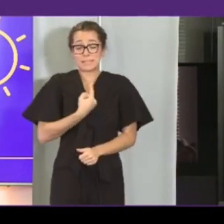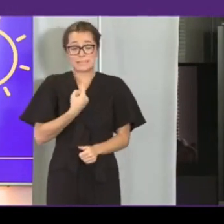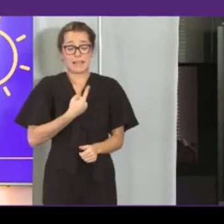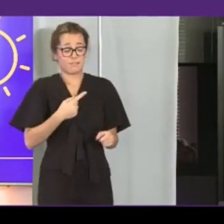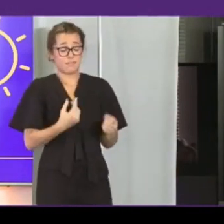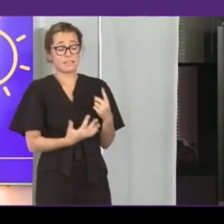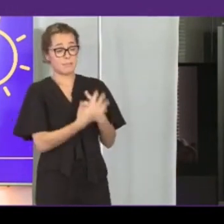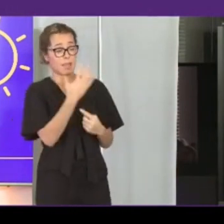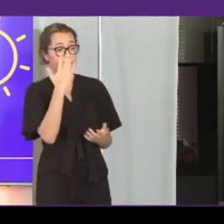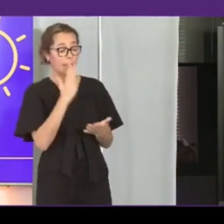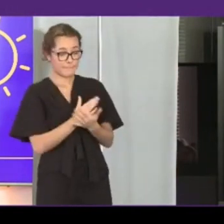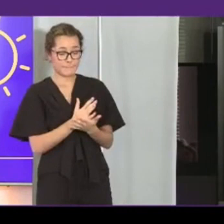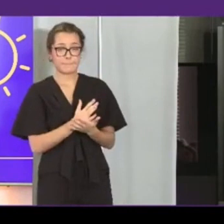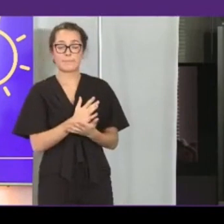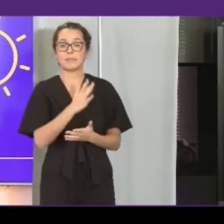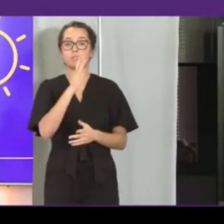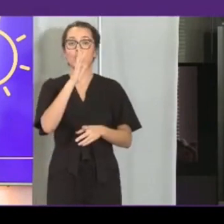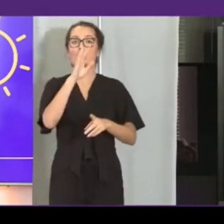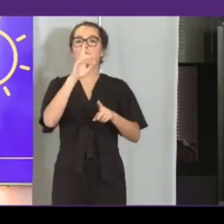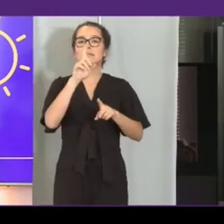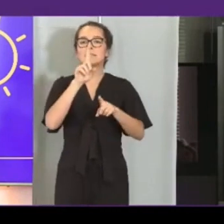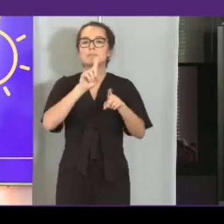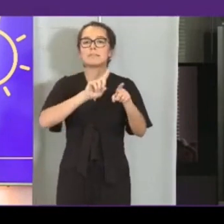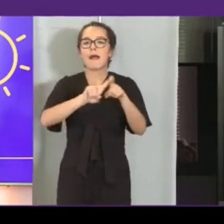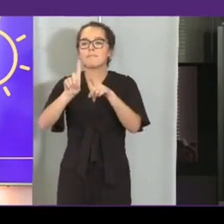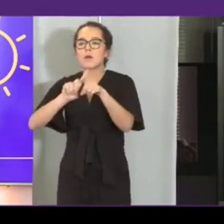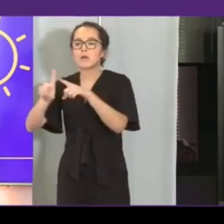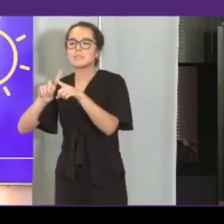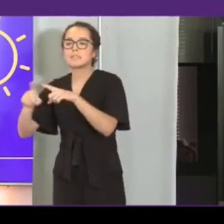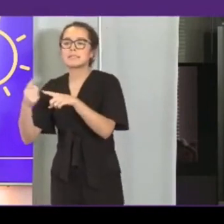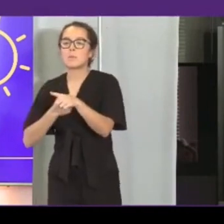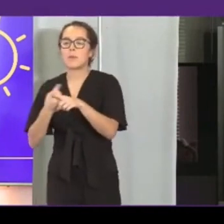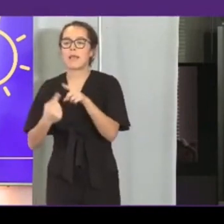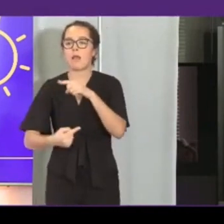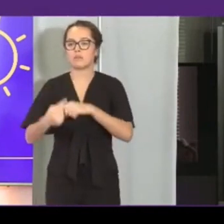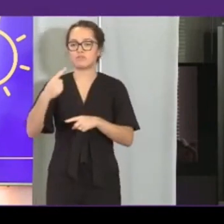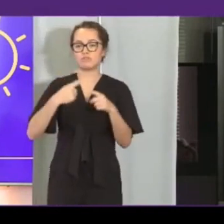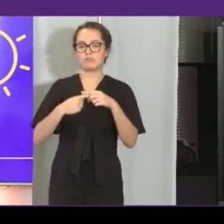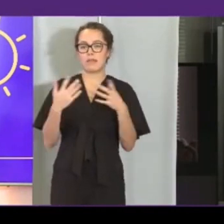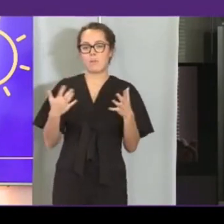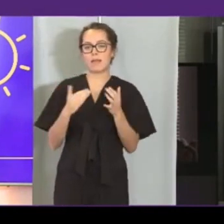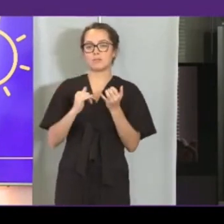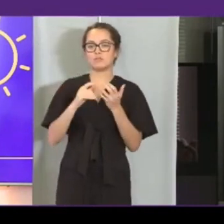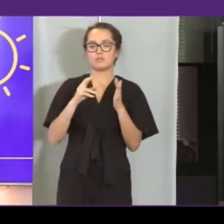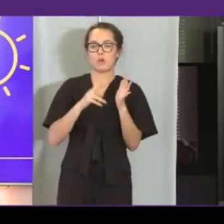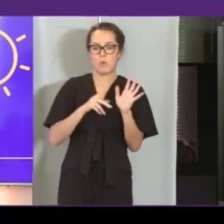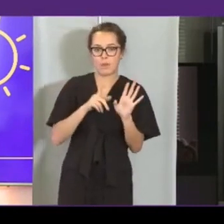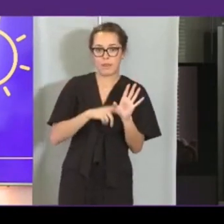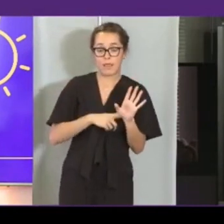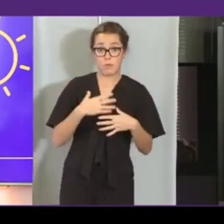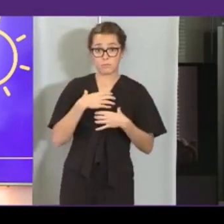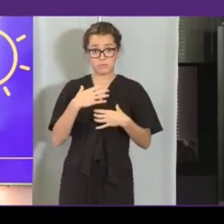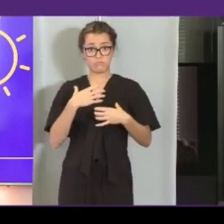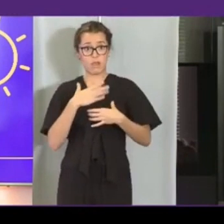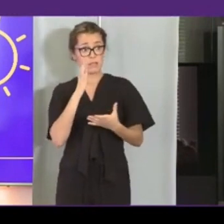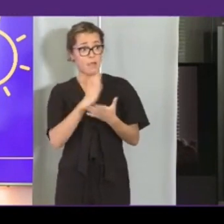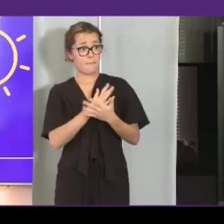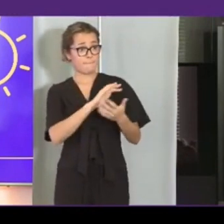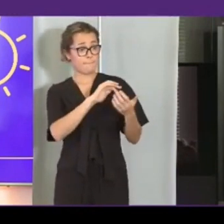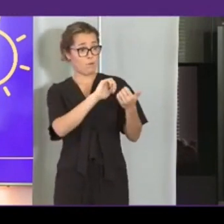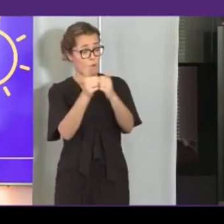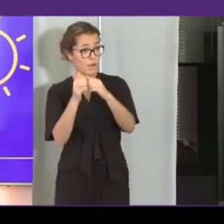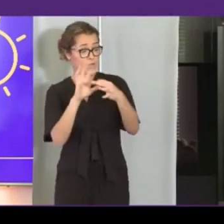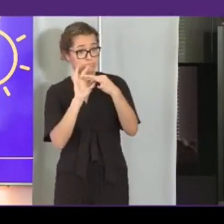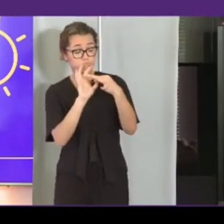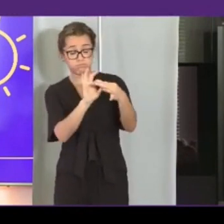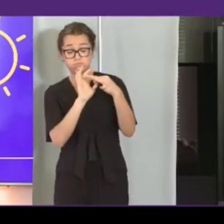So we held one as part of Diversity Week in Sony last year, and we were just really surprised with the engagement we got from colleagues.